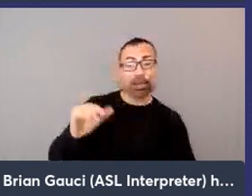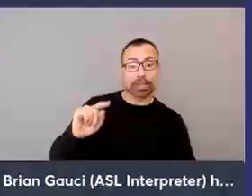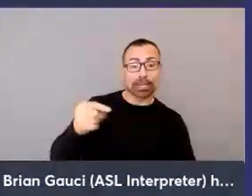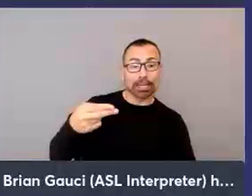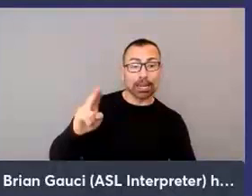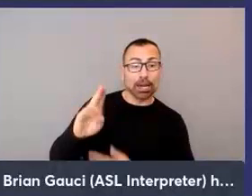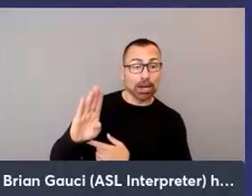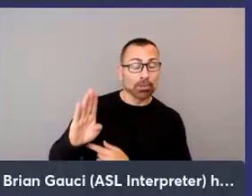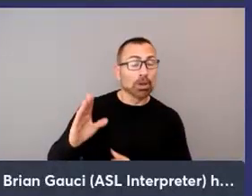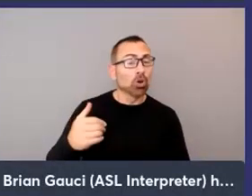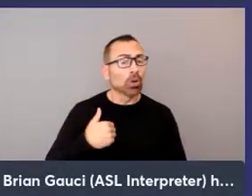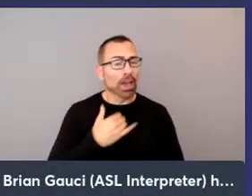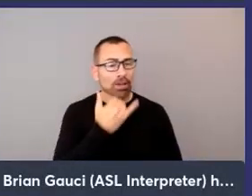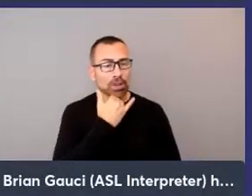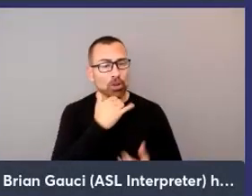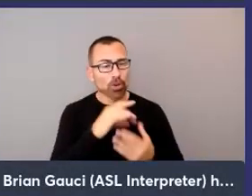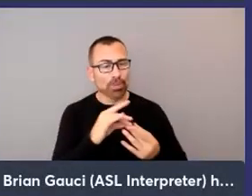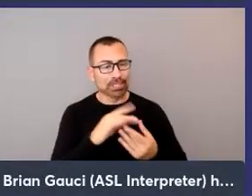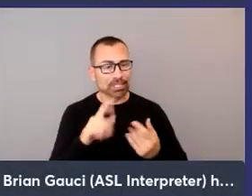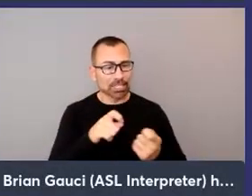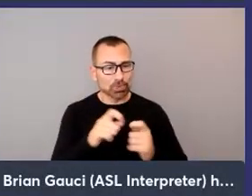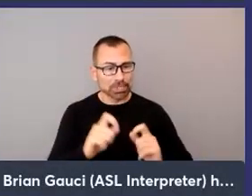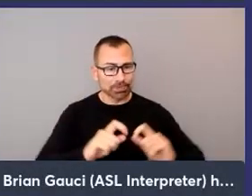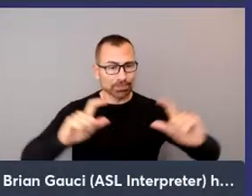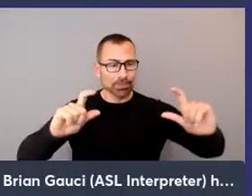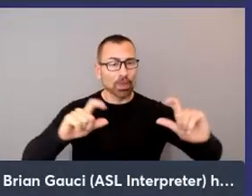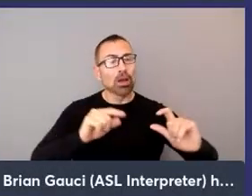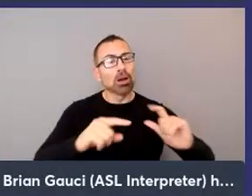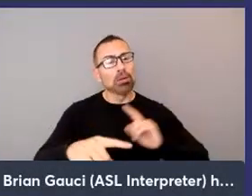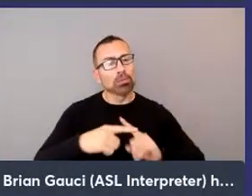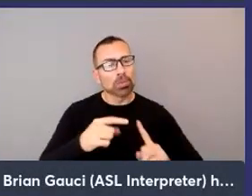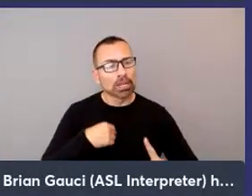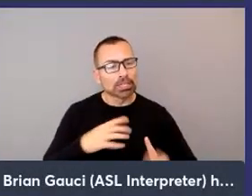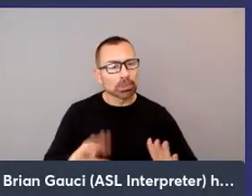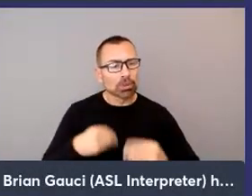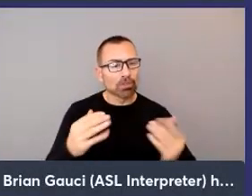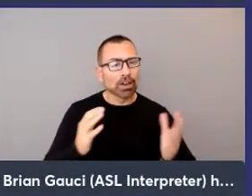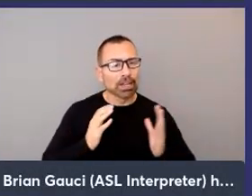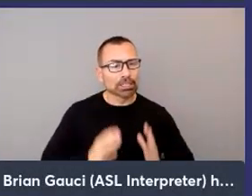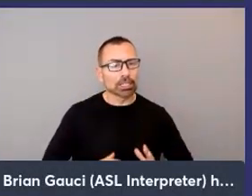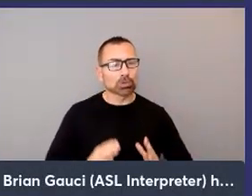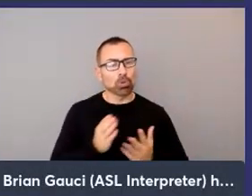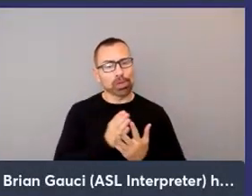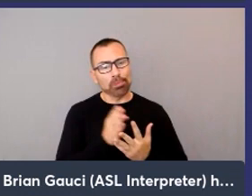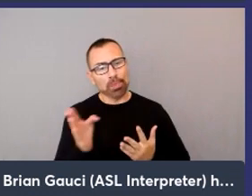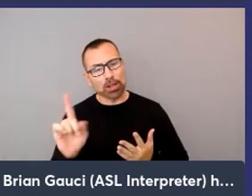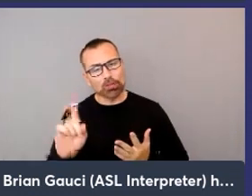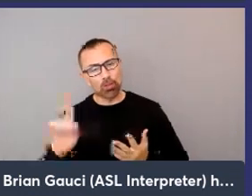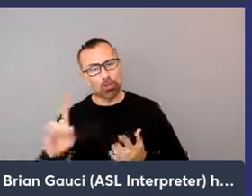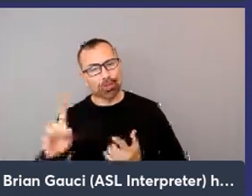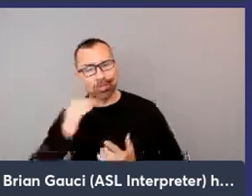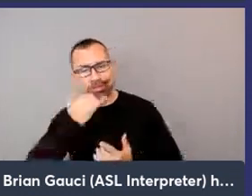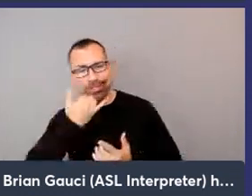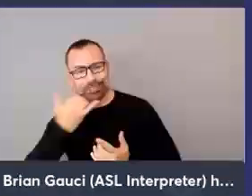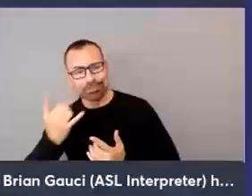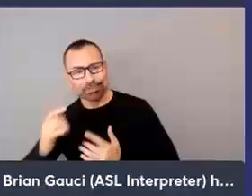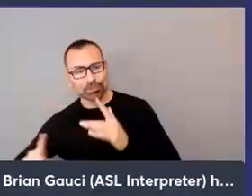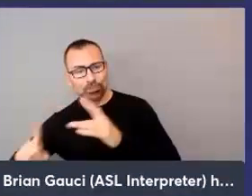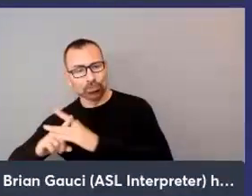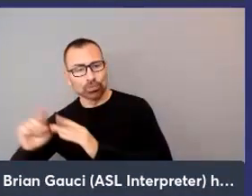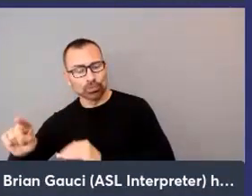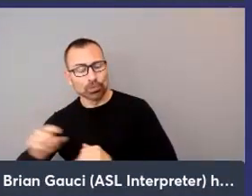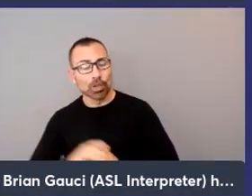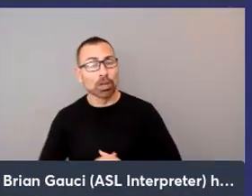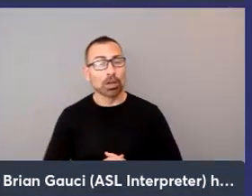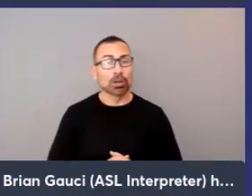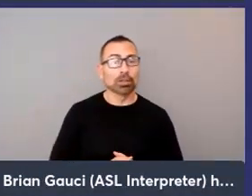message here. And we also see that it provides the customer with a path to where the error occurs. And so you see without